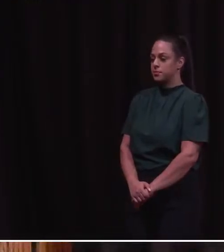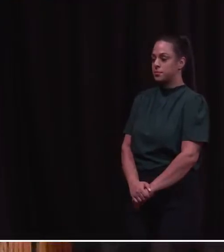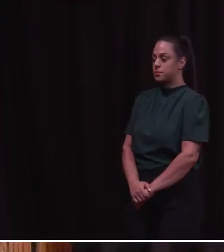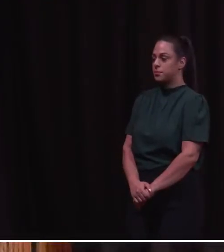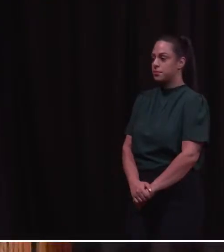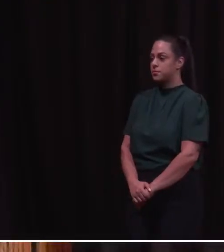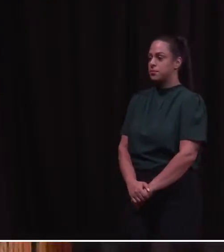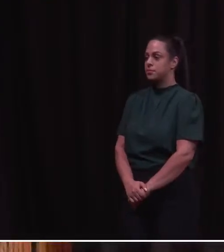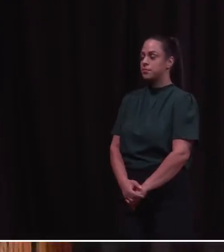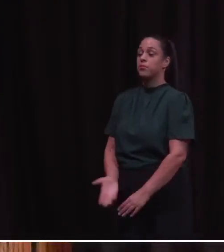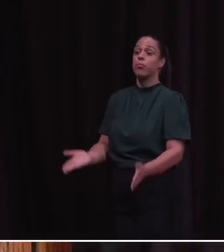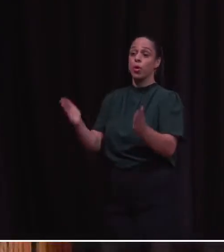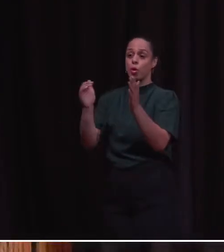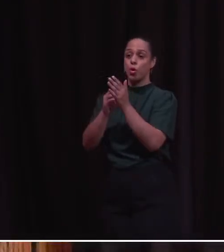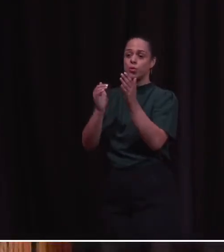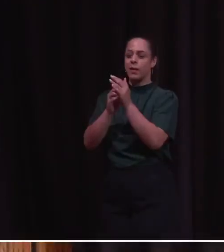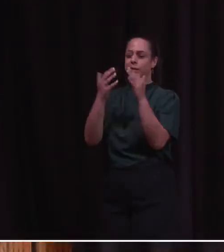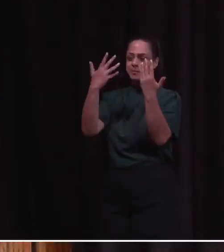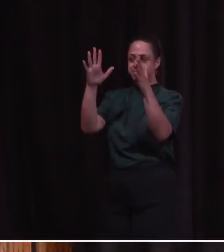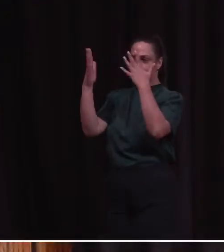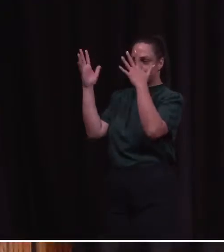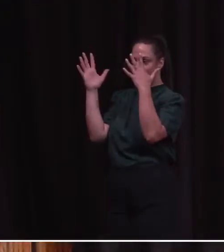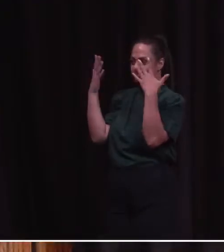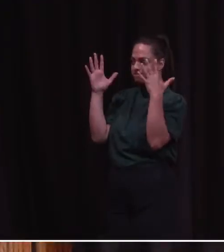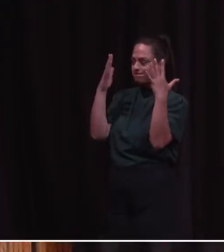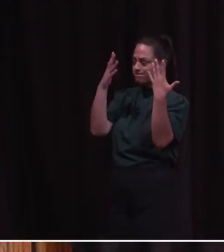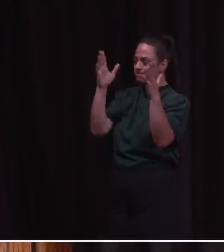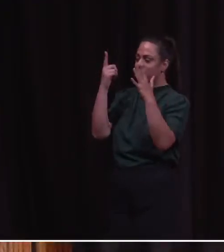Un fuerte aplauso de nuevo para la profesora Oyèrónkẹ.